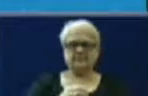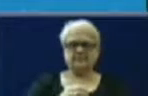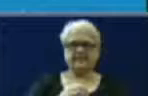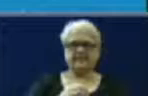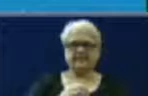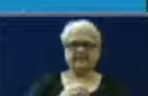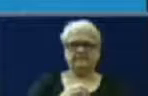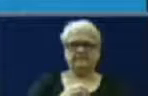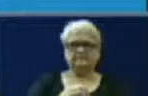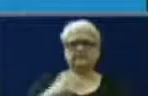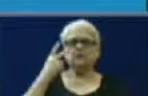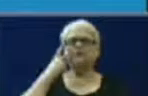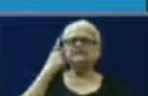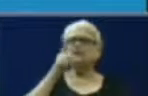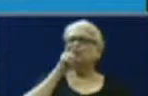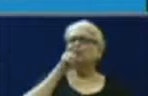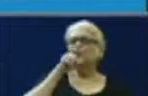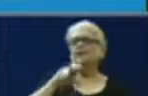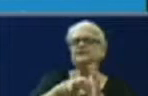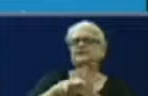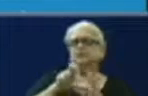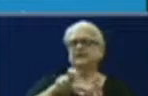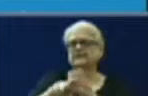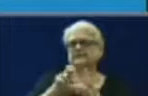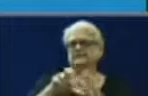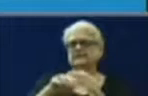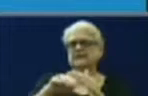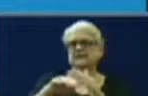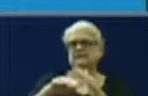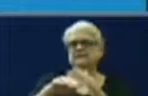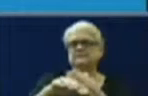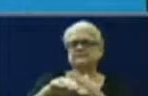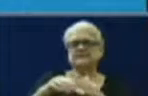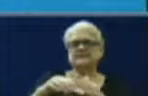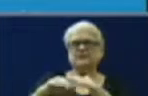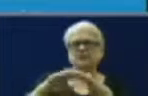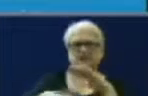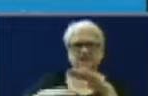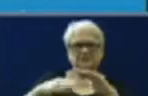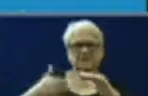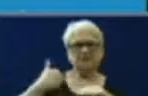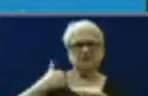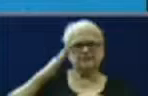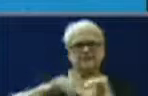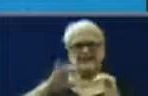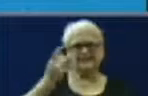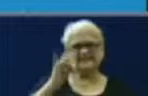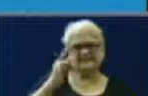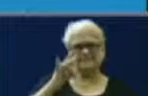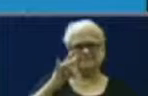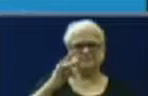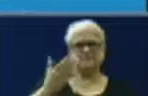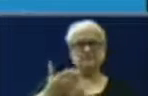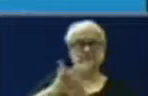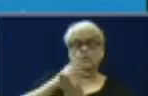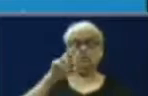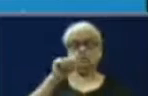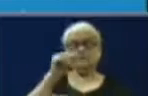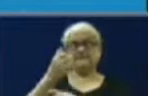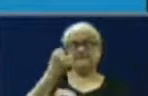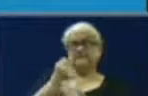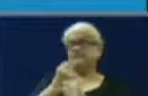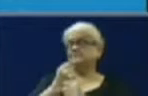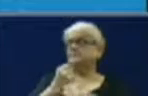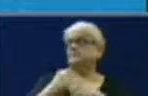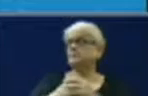were under 18 prior to the end of the 2014-15 school year. What we did was get with, identified